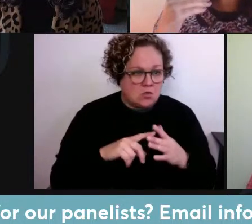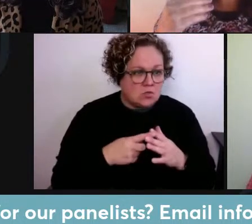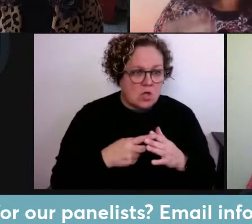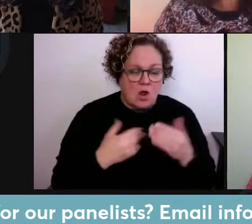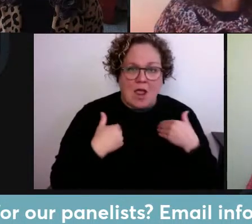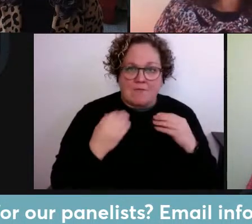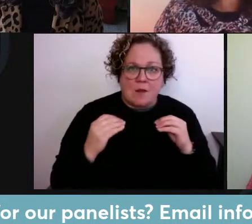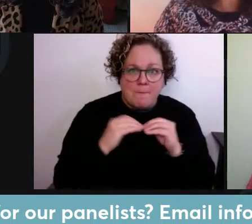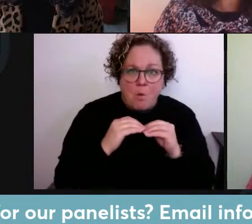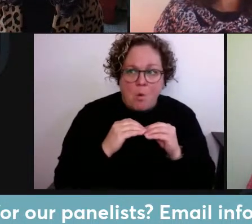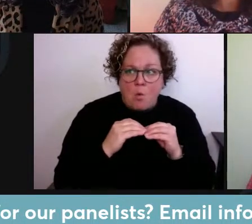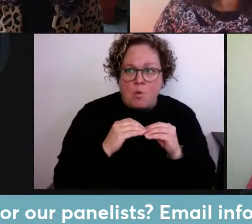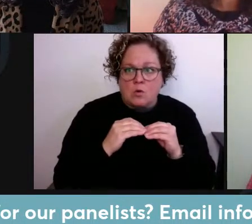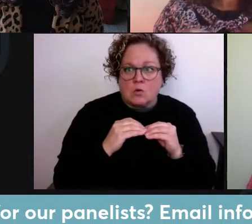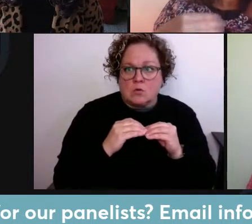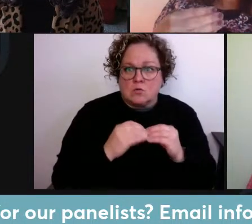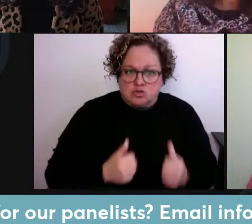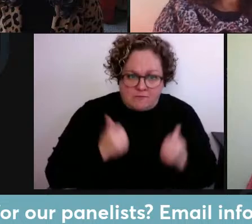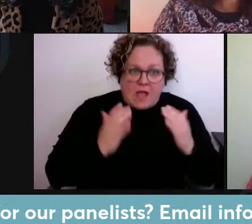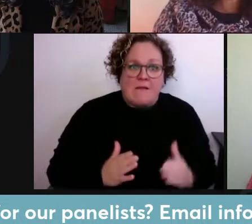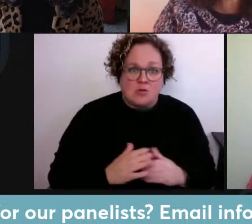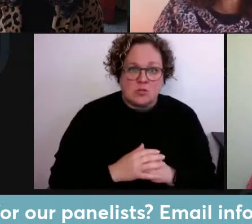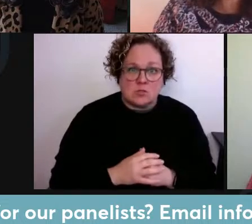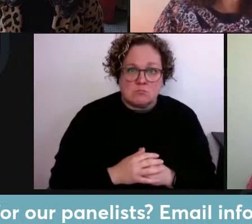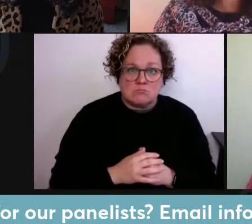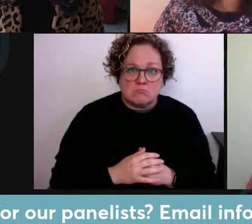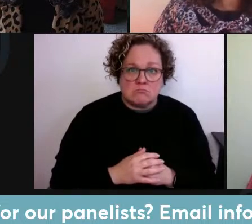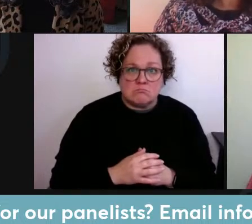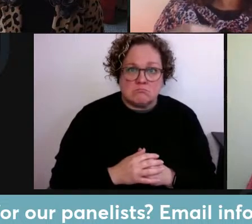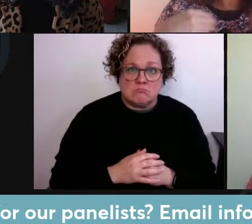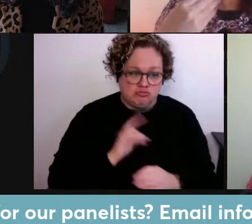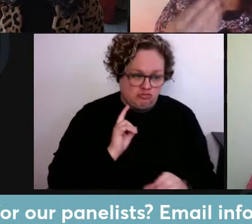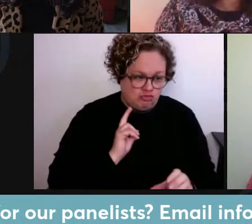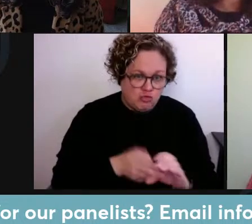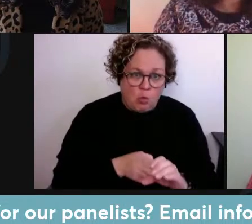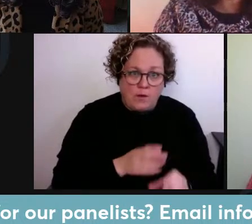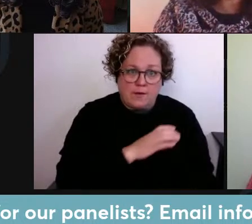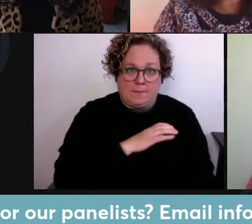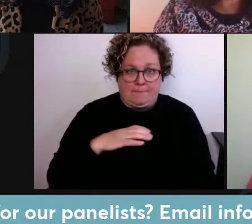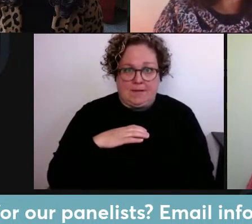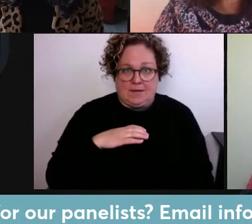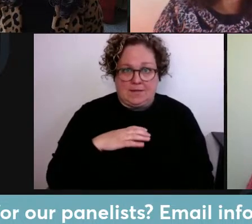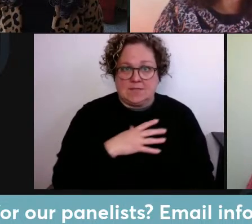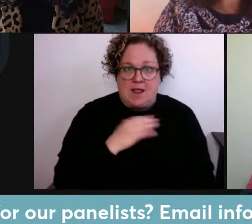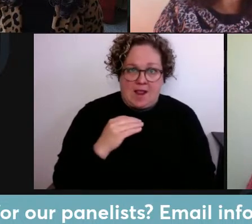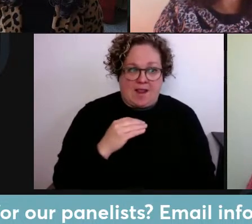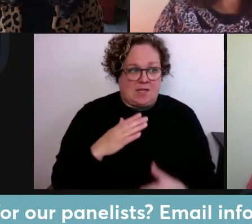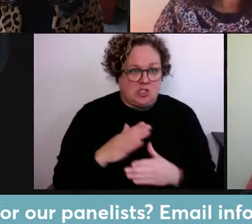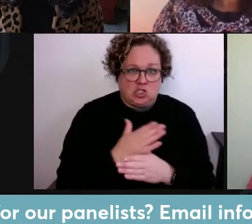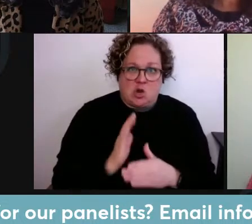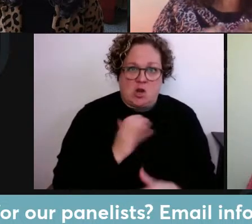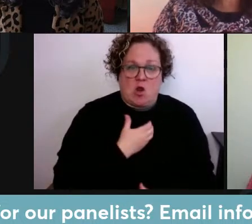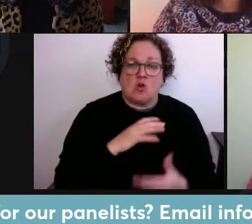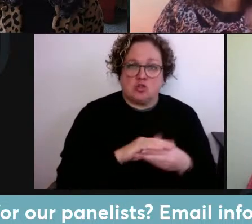more survivors coming into committees and being able to share our stories so that we